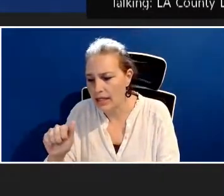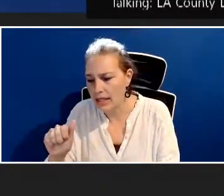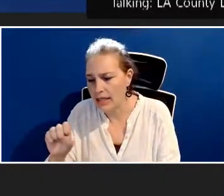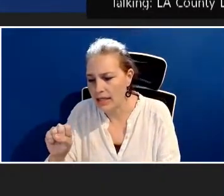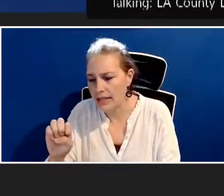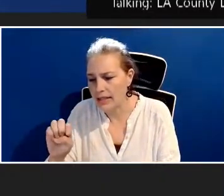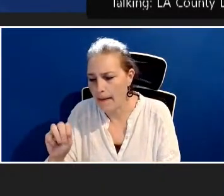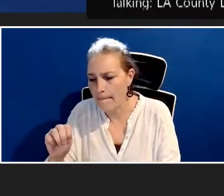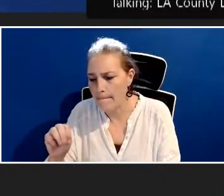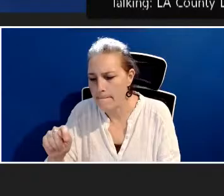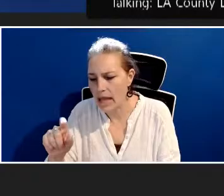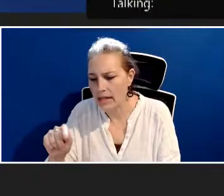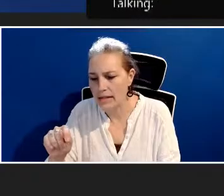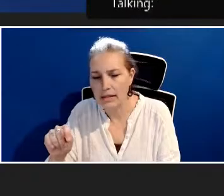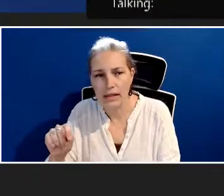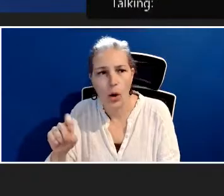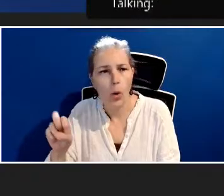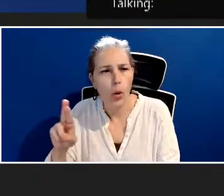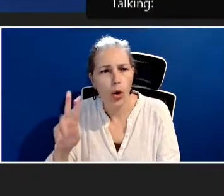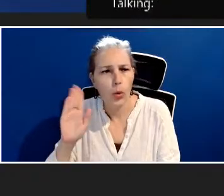undergrounded?